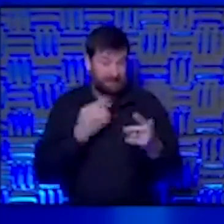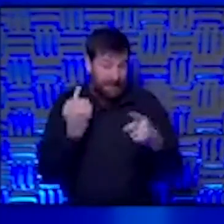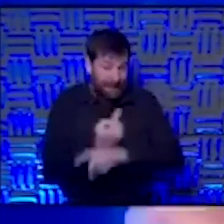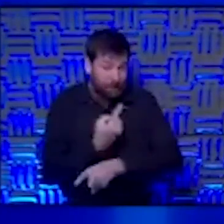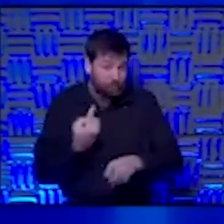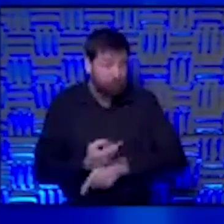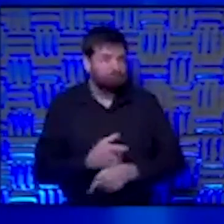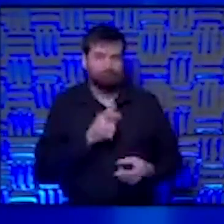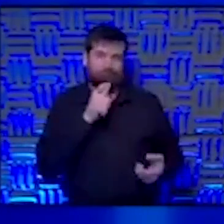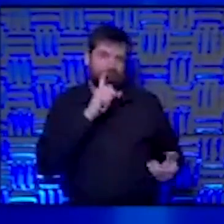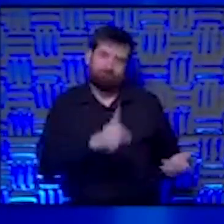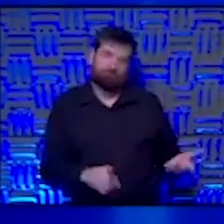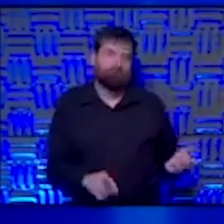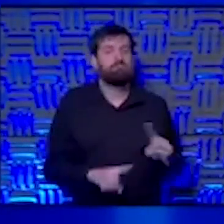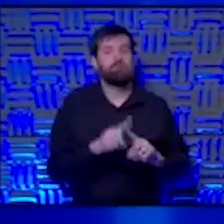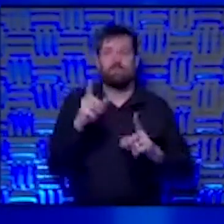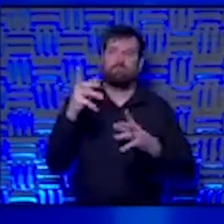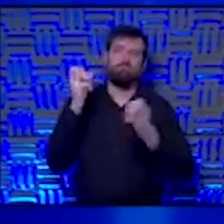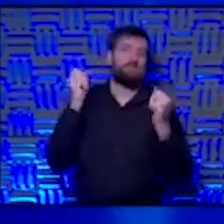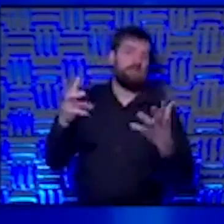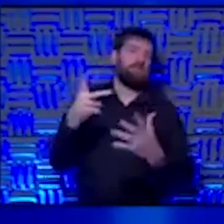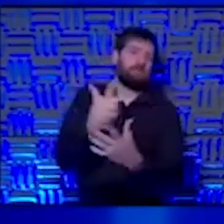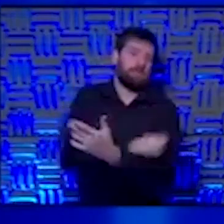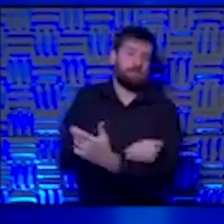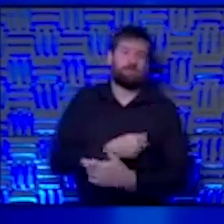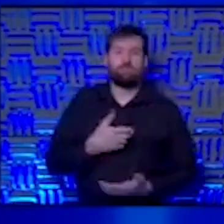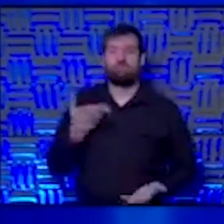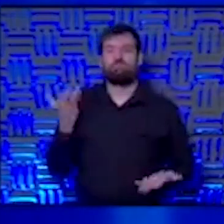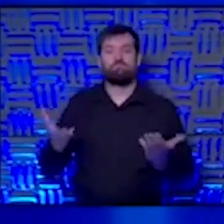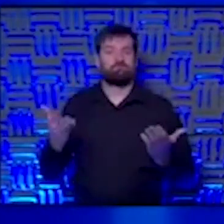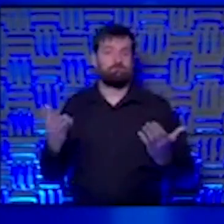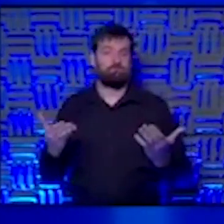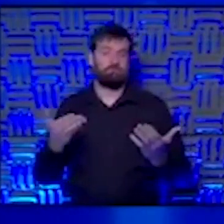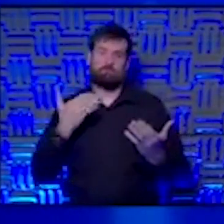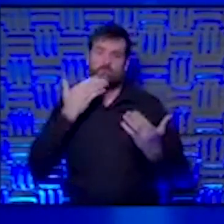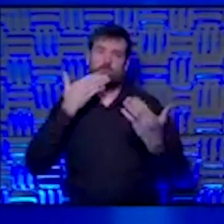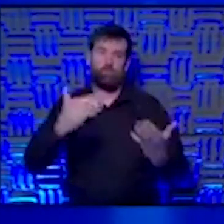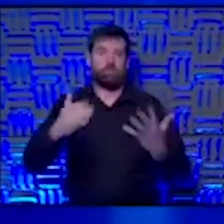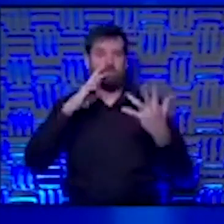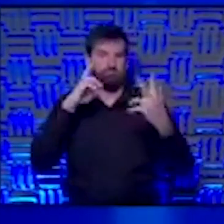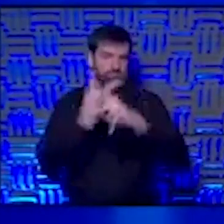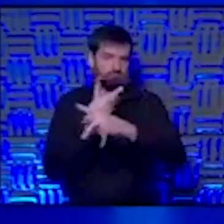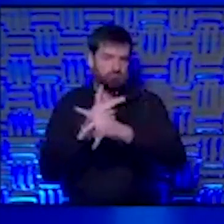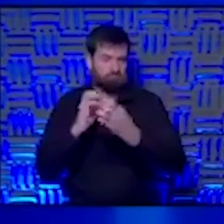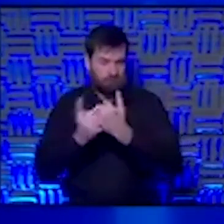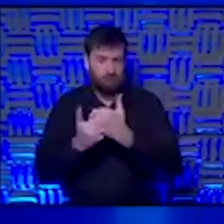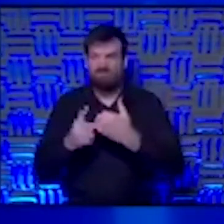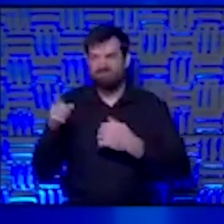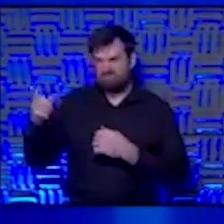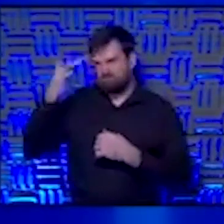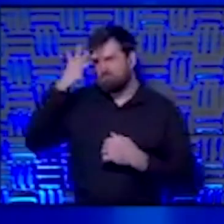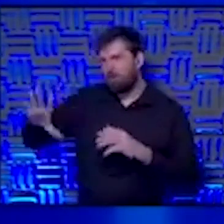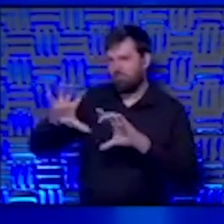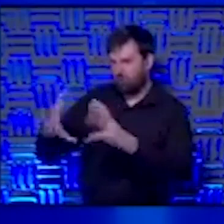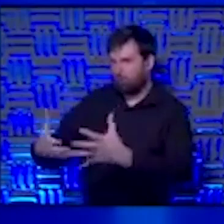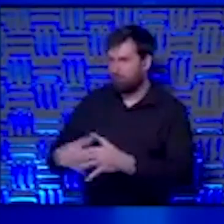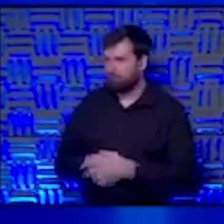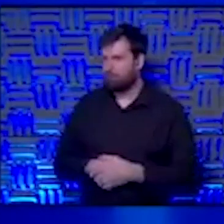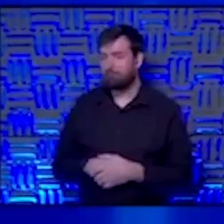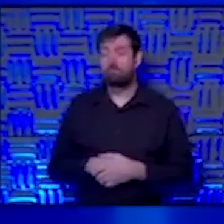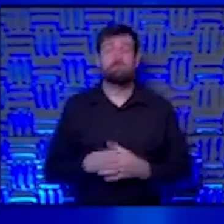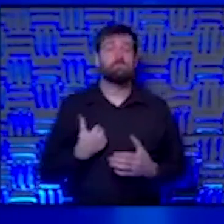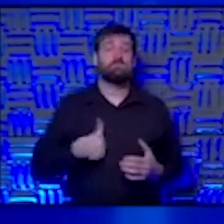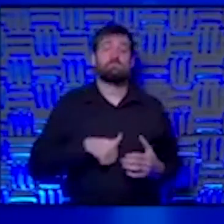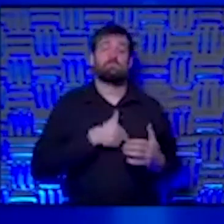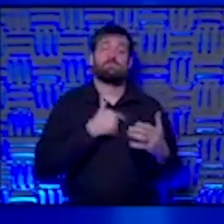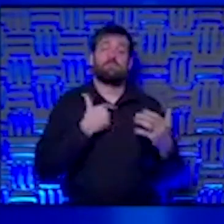but I've heard they've had a lot of vaccines. So they probably have a great algorithm around that. They're a smart healthcare group. We've used